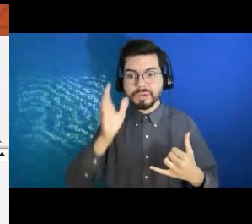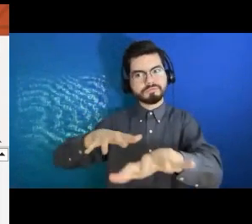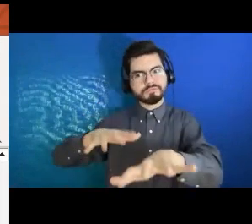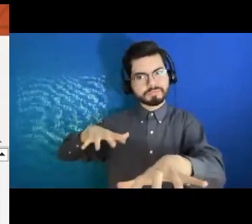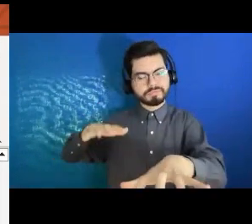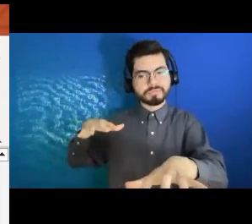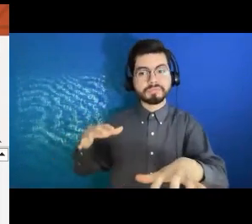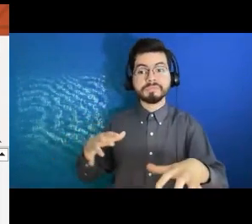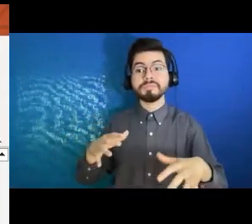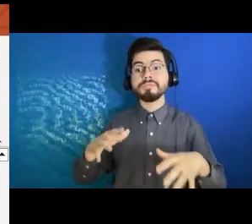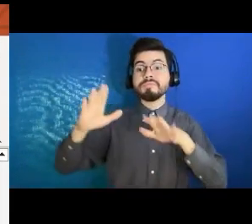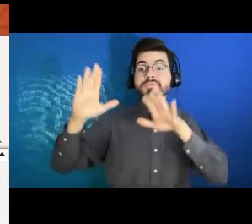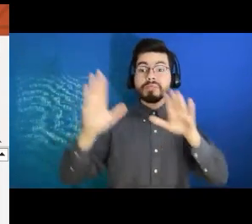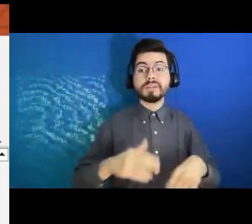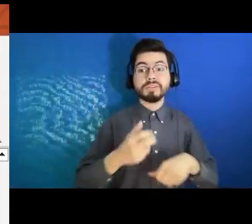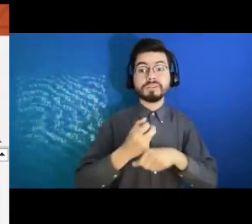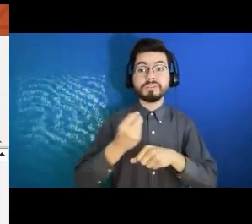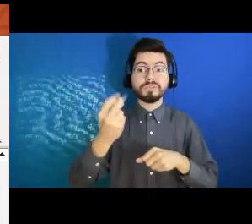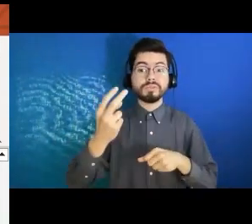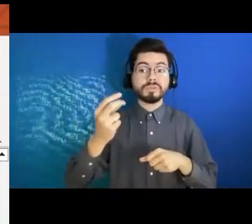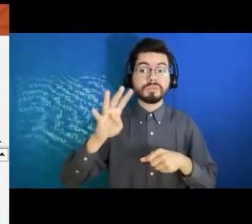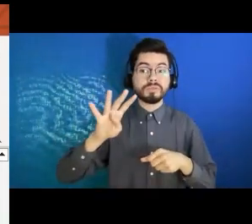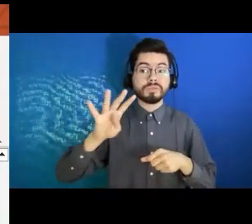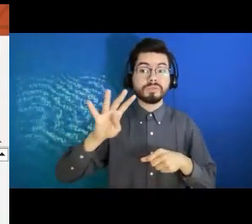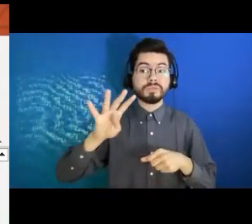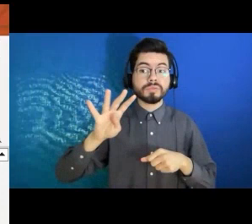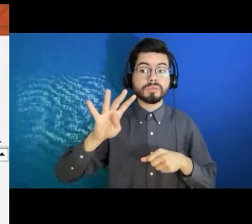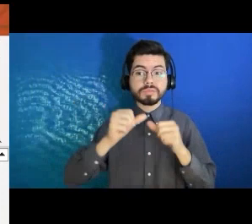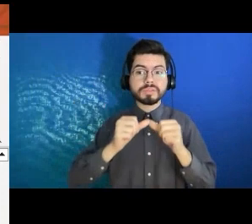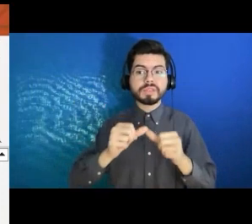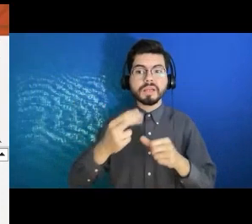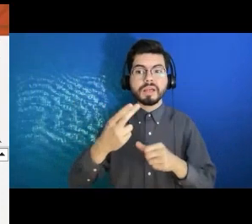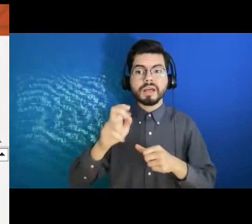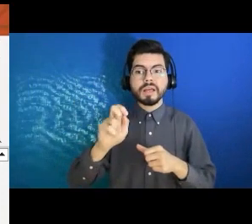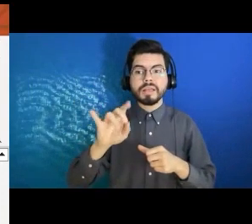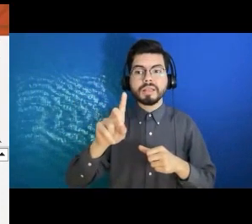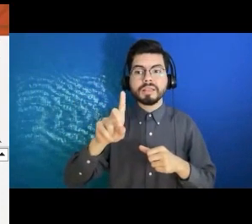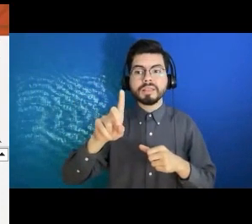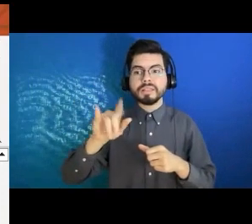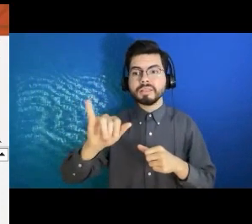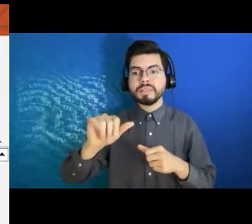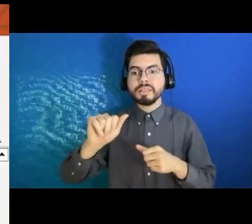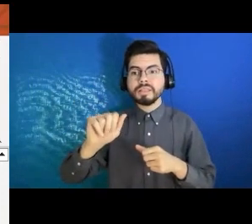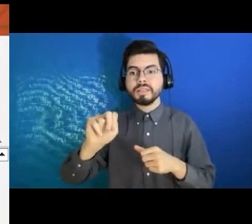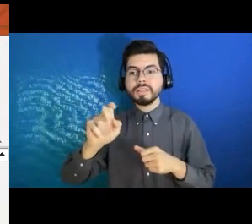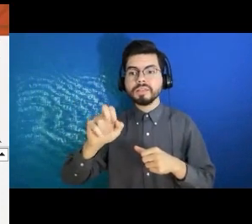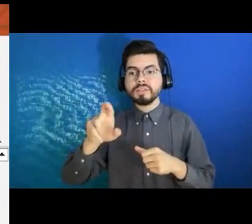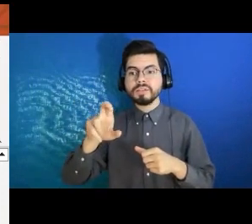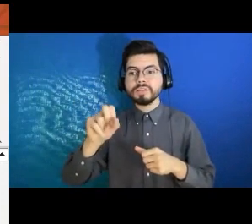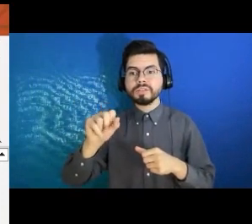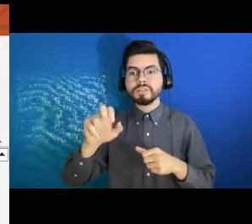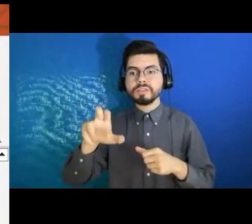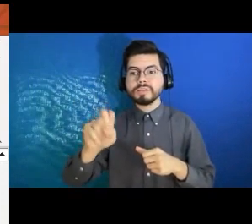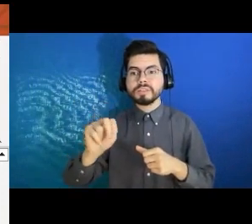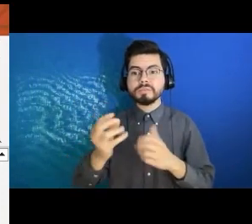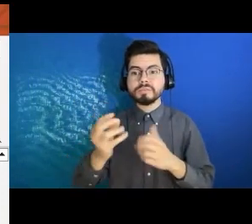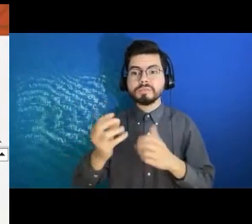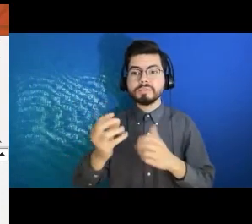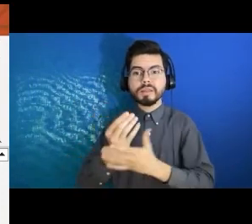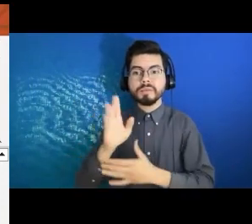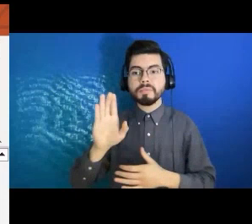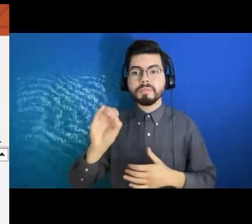at 12:45, and we'll continue with Heidi Anderson, our plant botanist. So go take a break, watch the geyser, use